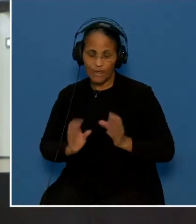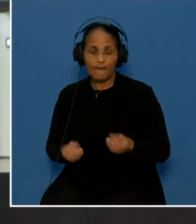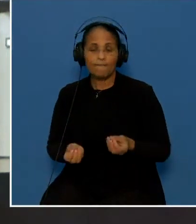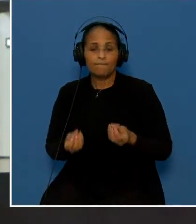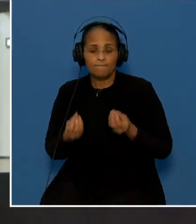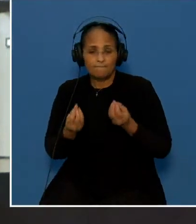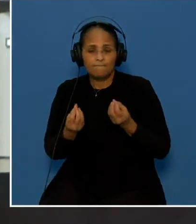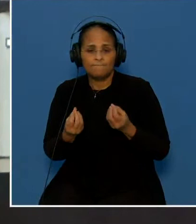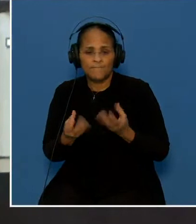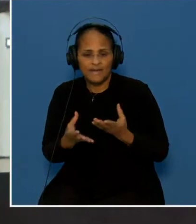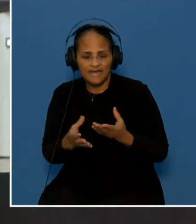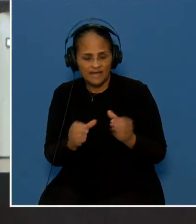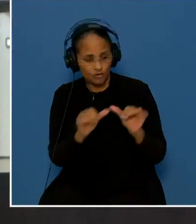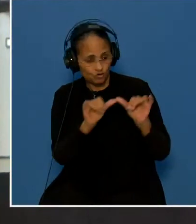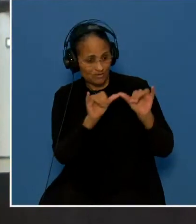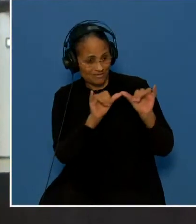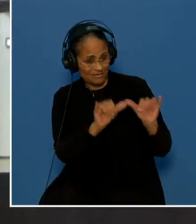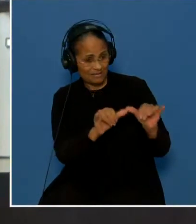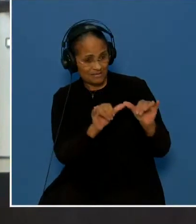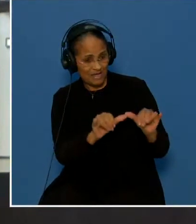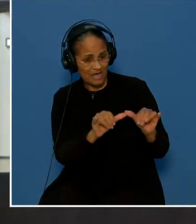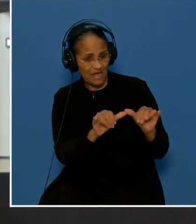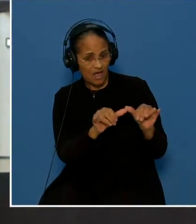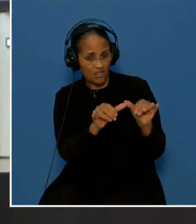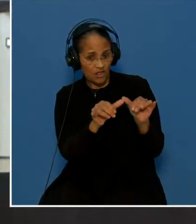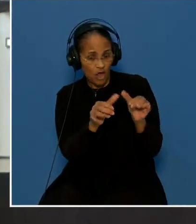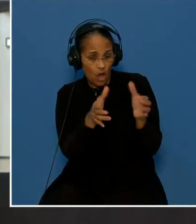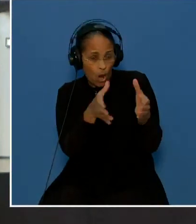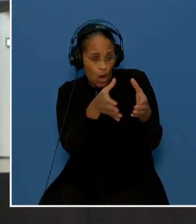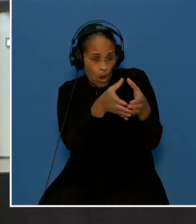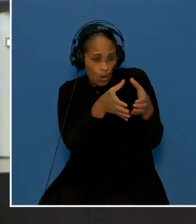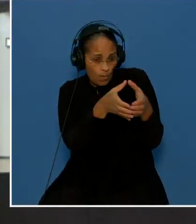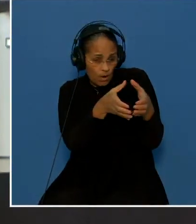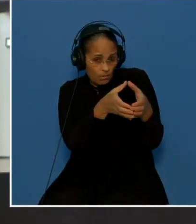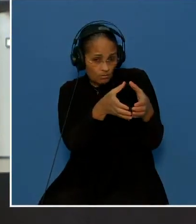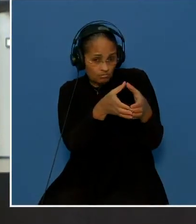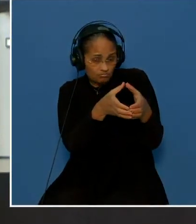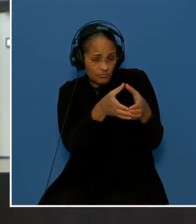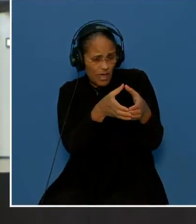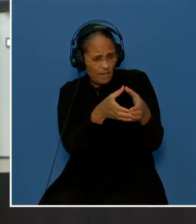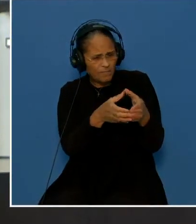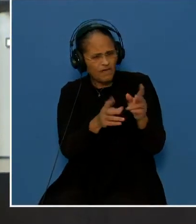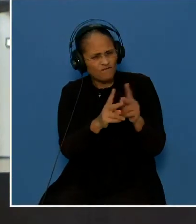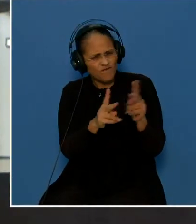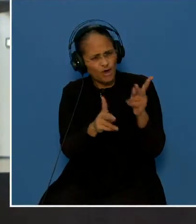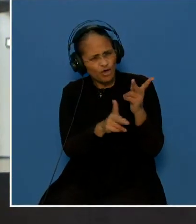Many had to stay within their social bubbles and exercise extreme care